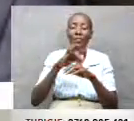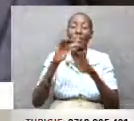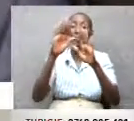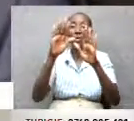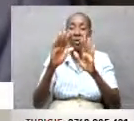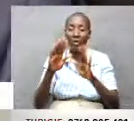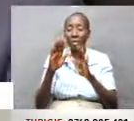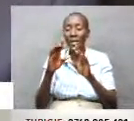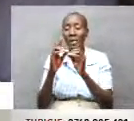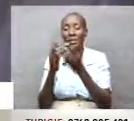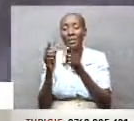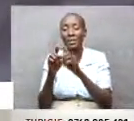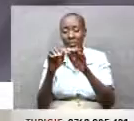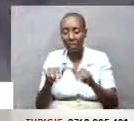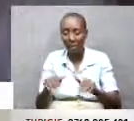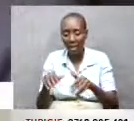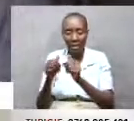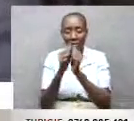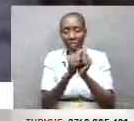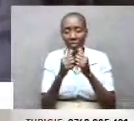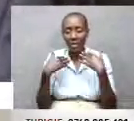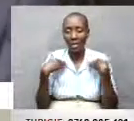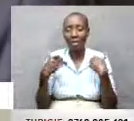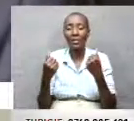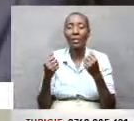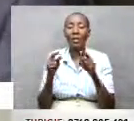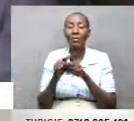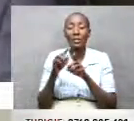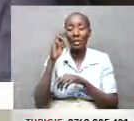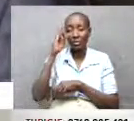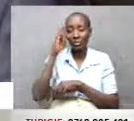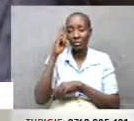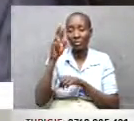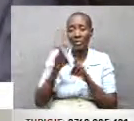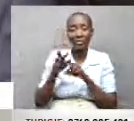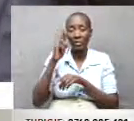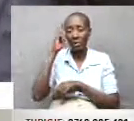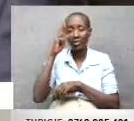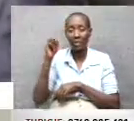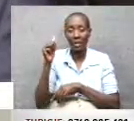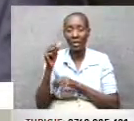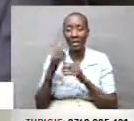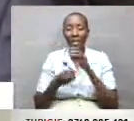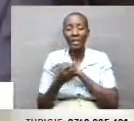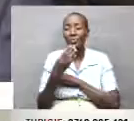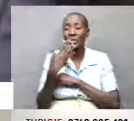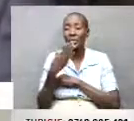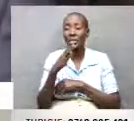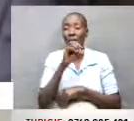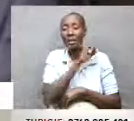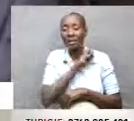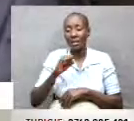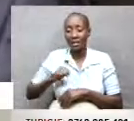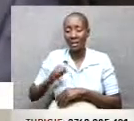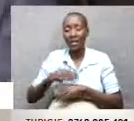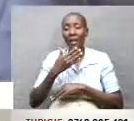agriculture and health. For this reason, and for reasons we have explained, the Senate, following a meeting held today, 5th